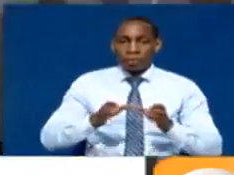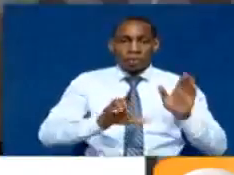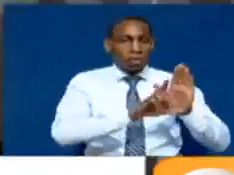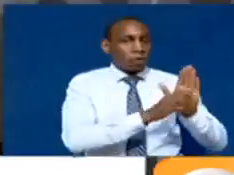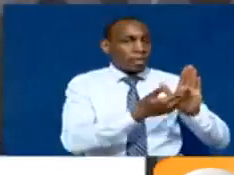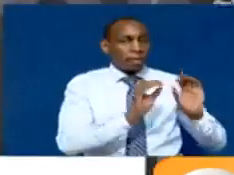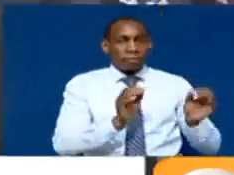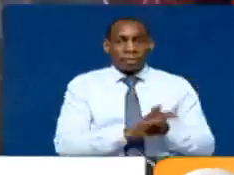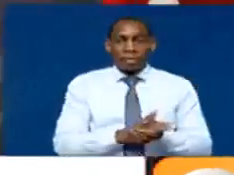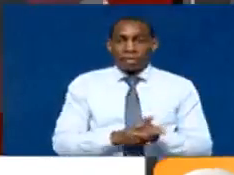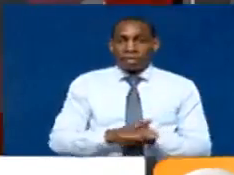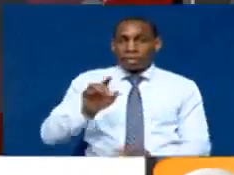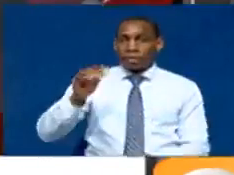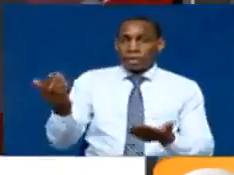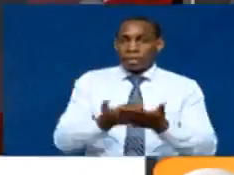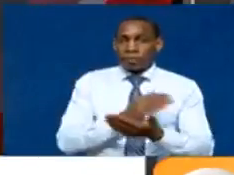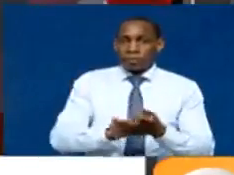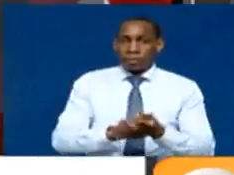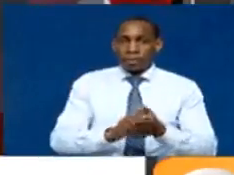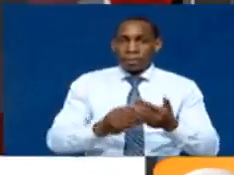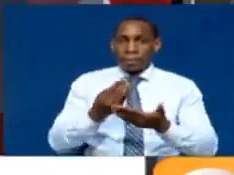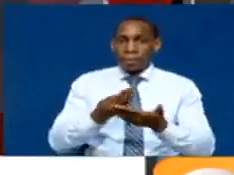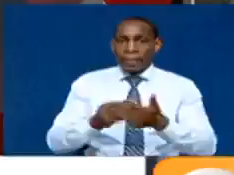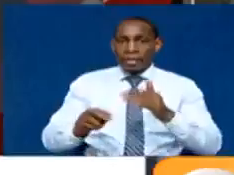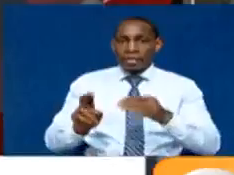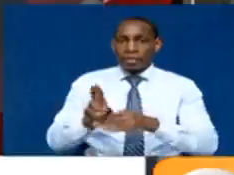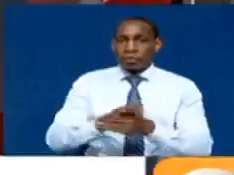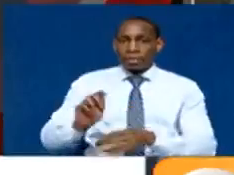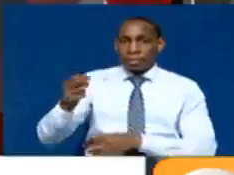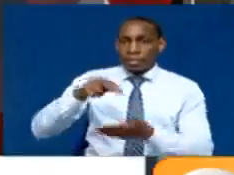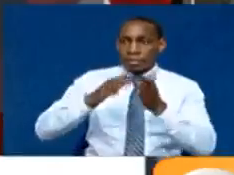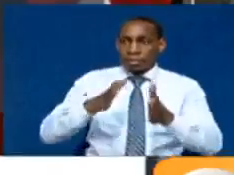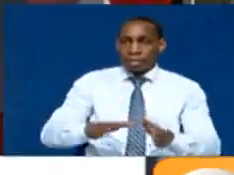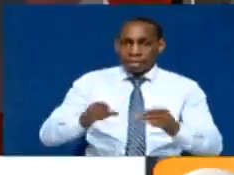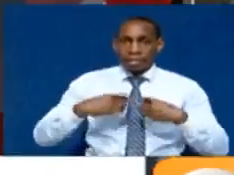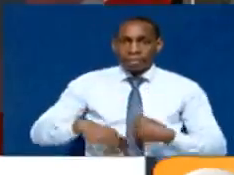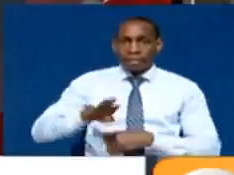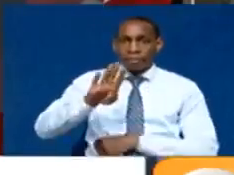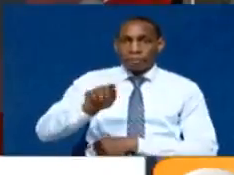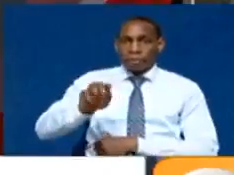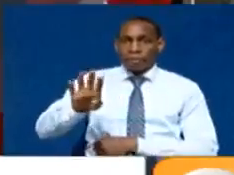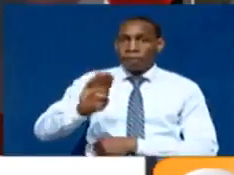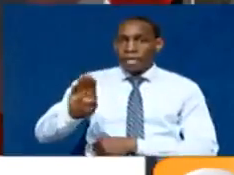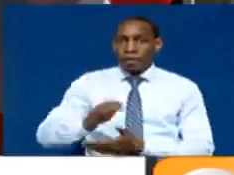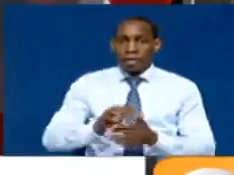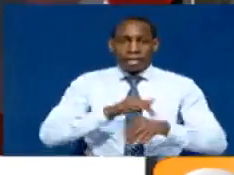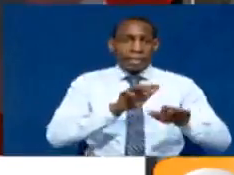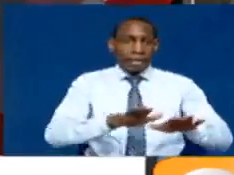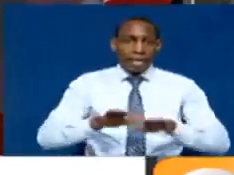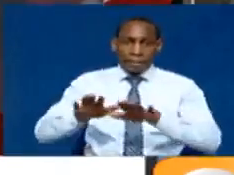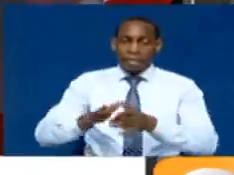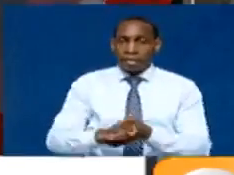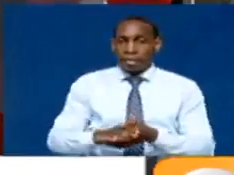exist. In the now revoked spending limits, a presidential candidate had been allowed to spend up to 4.4 billion shillings in